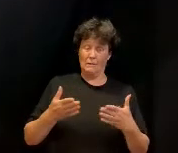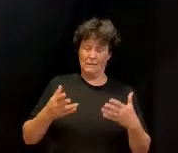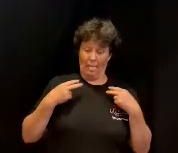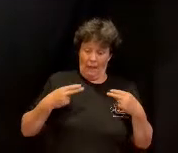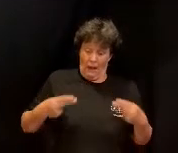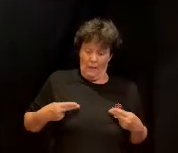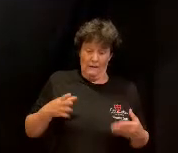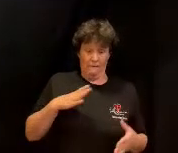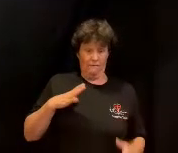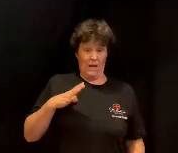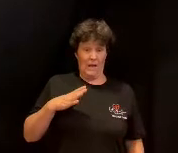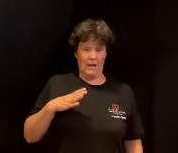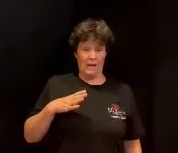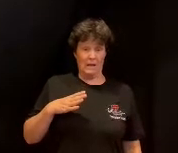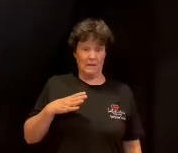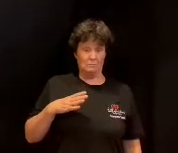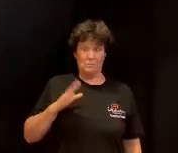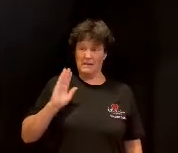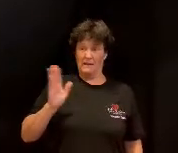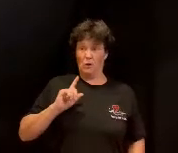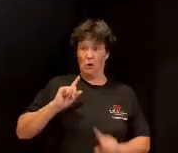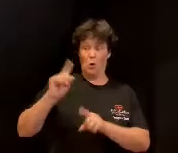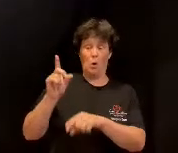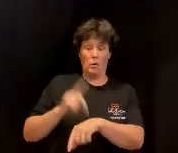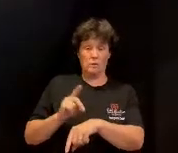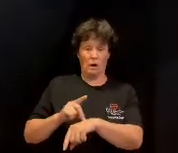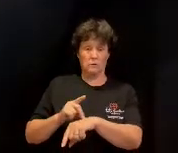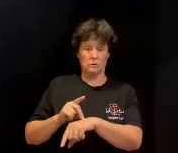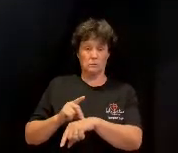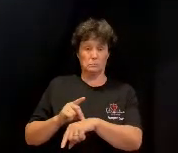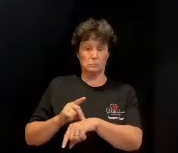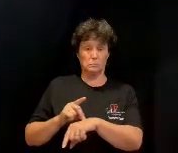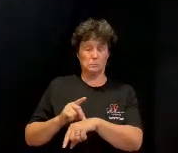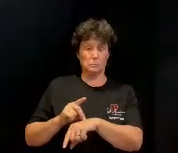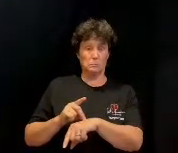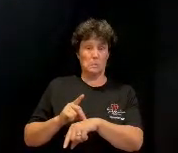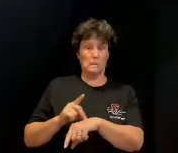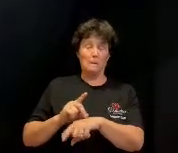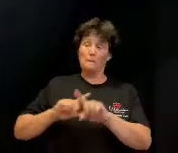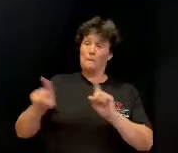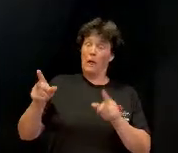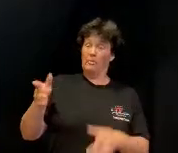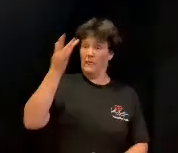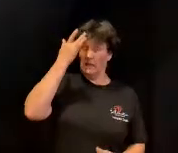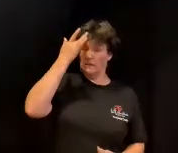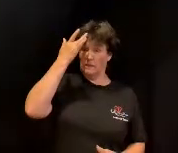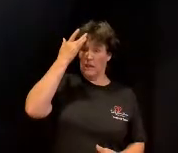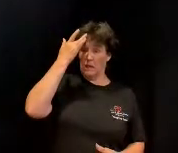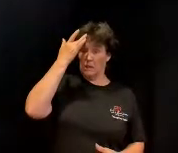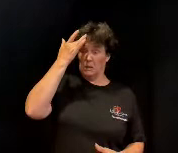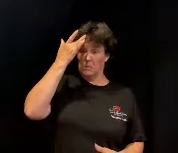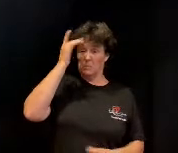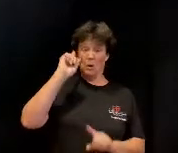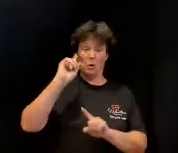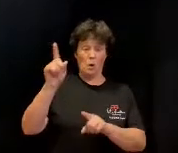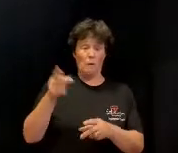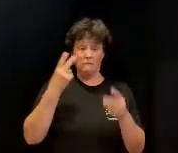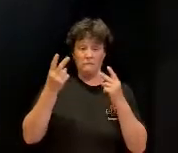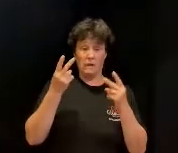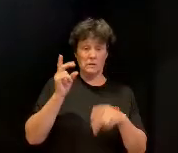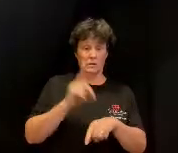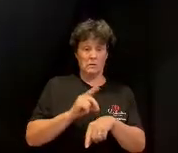who are sick. For I did not come to call the righteous, but I come to call the sinners to